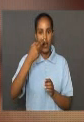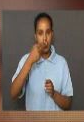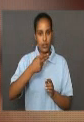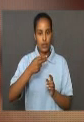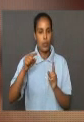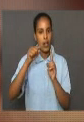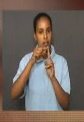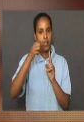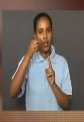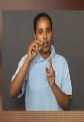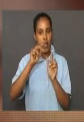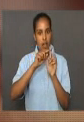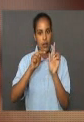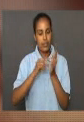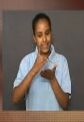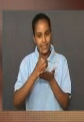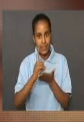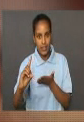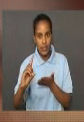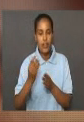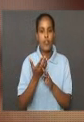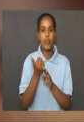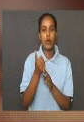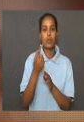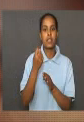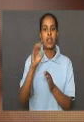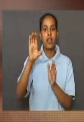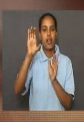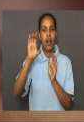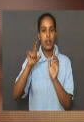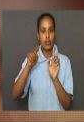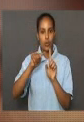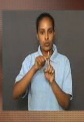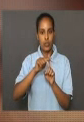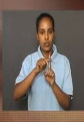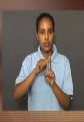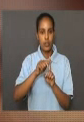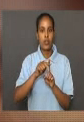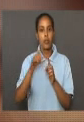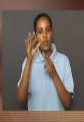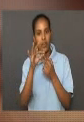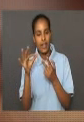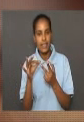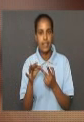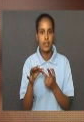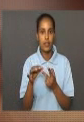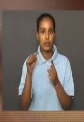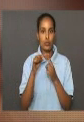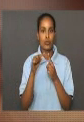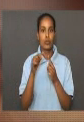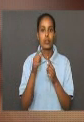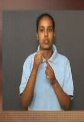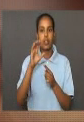plus ions are discharged from the cathode in preference to the